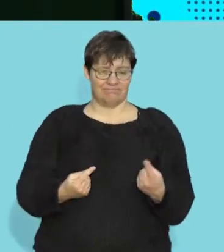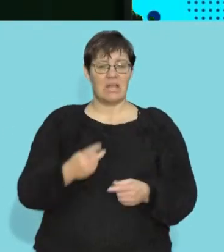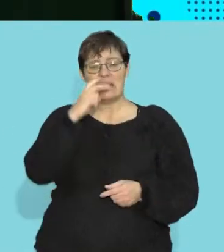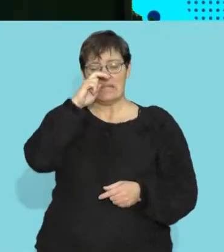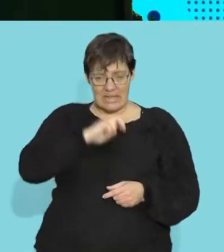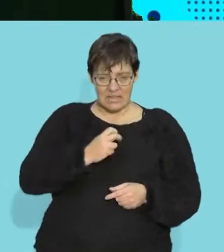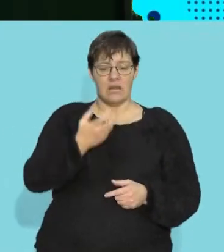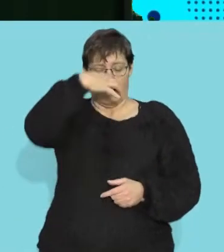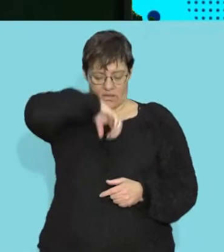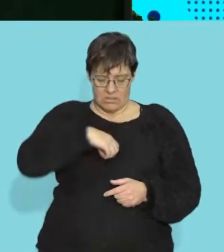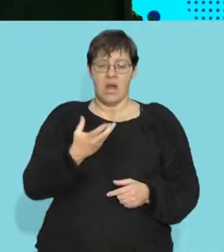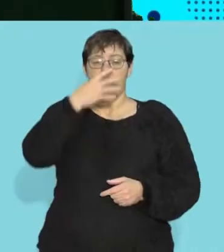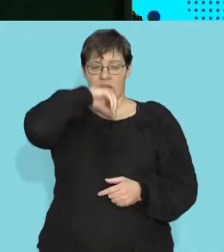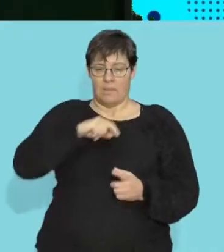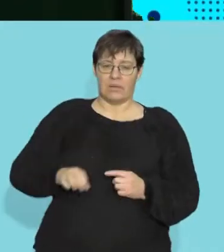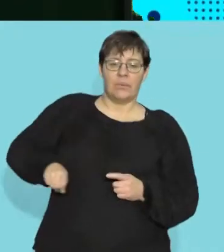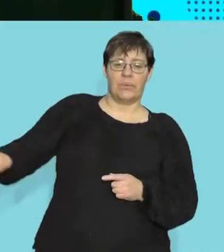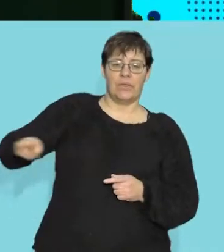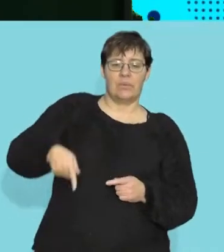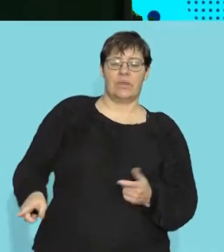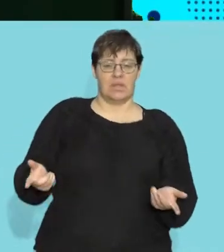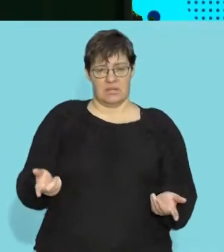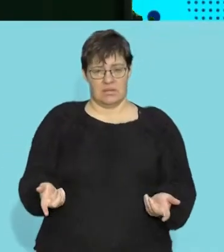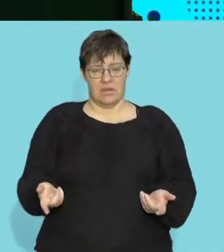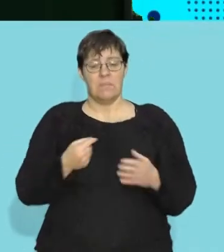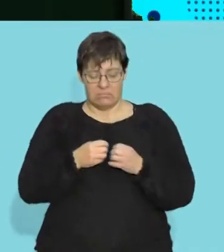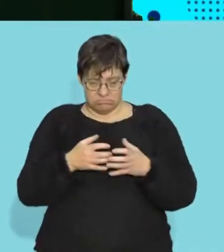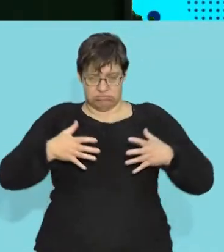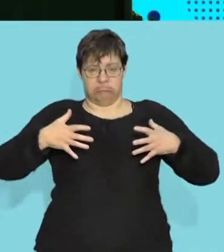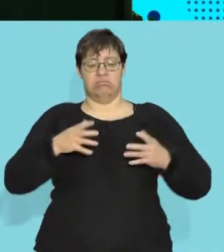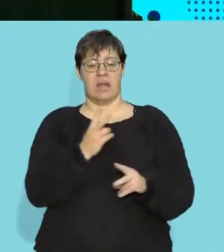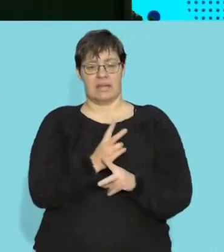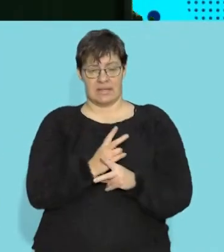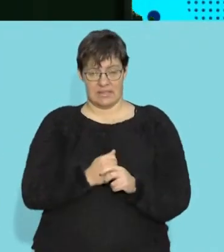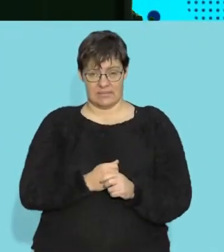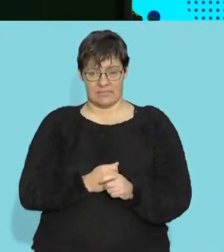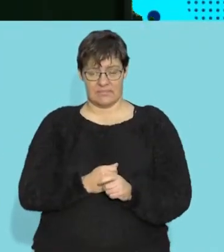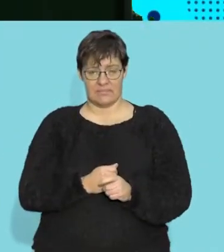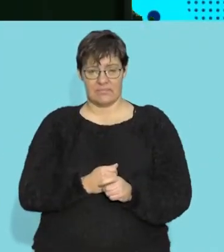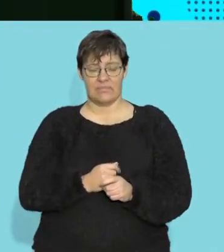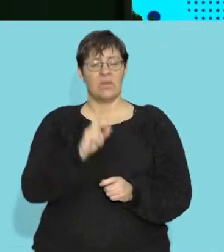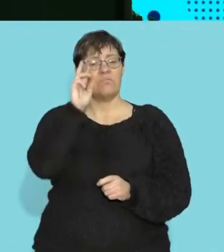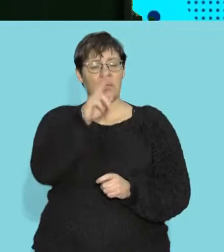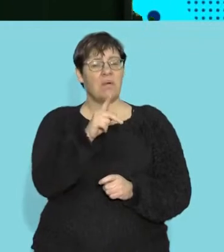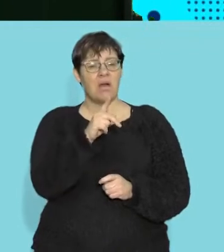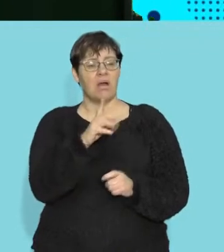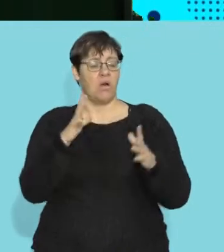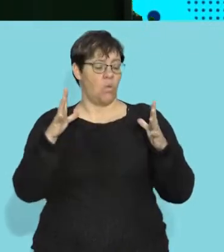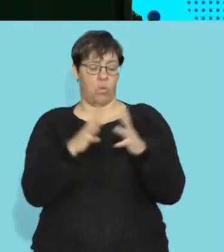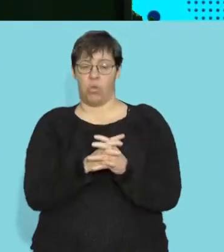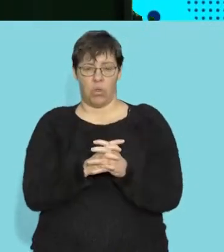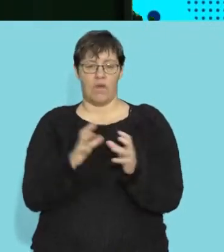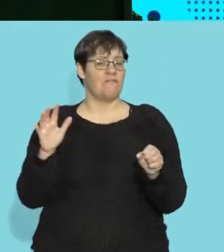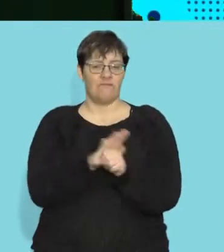got to try and get the air. My lungs need to inflate again. So remember, as I said, your lungs